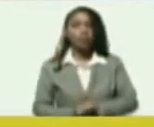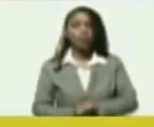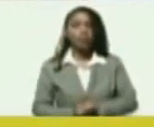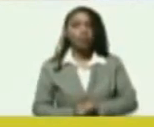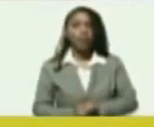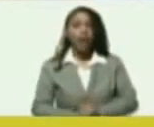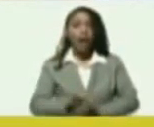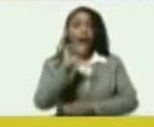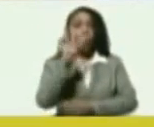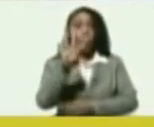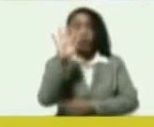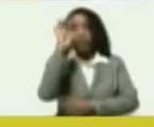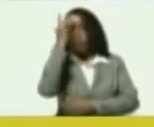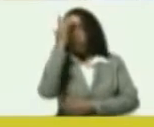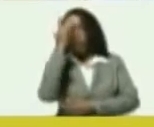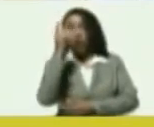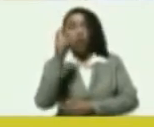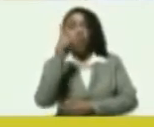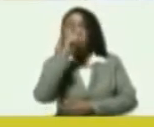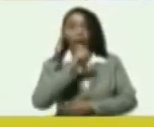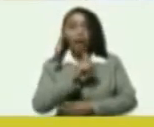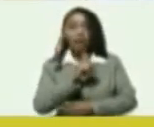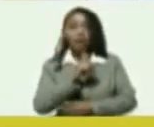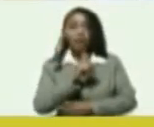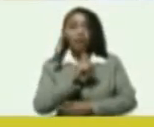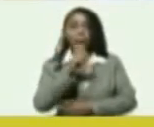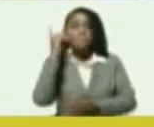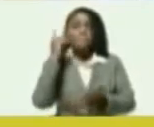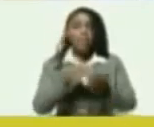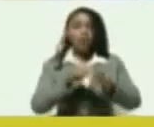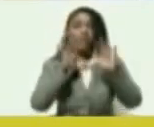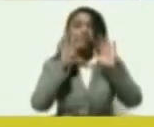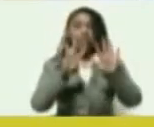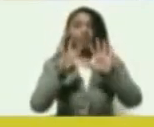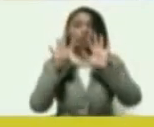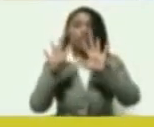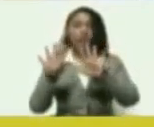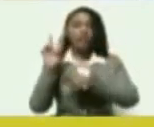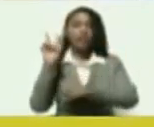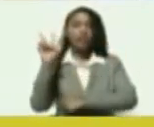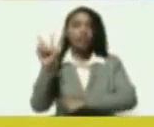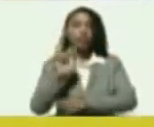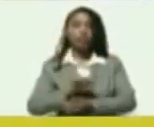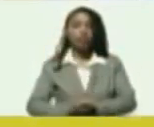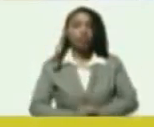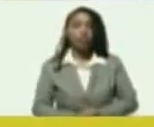rebellion 4 de shout in febrero Caracas in del Venezuela. año That February the 4th 1992. of 1992. Lo